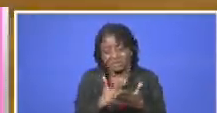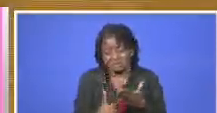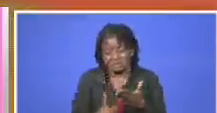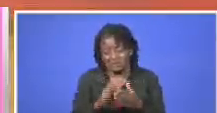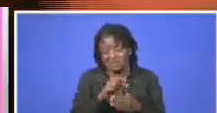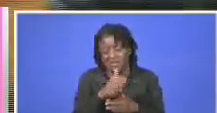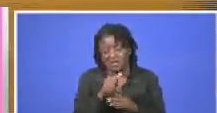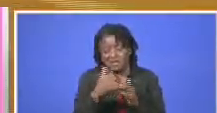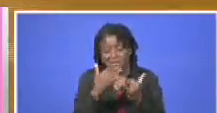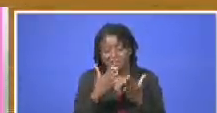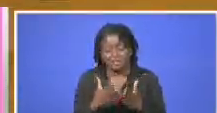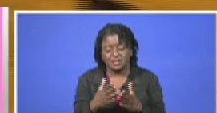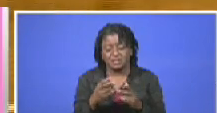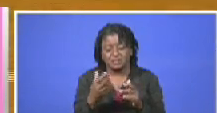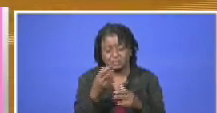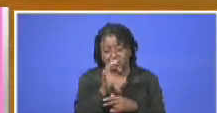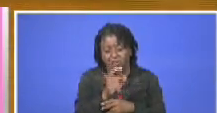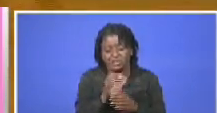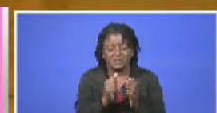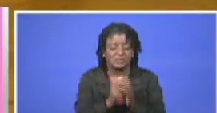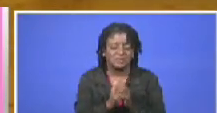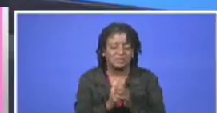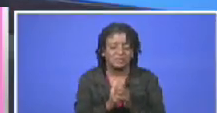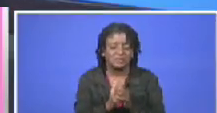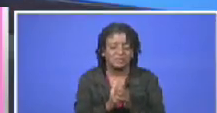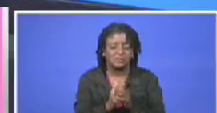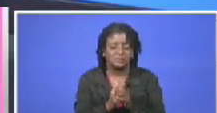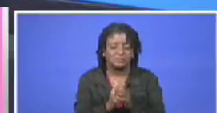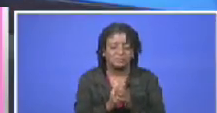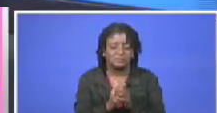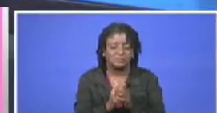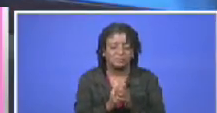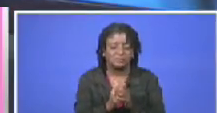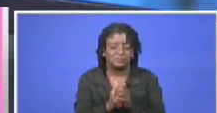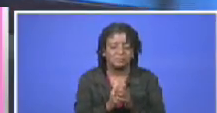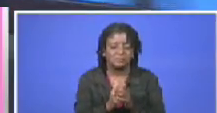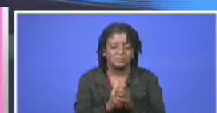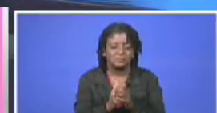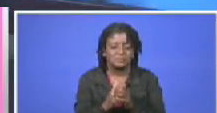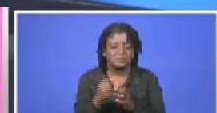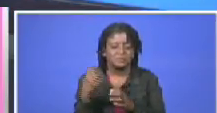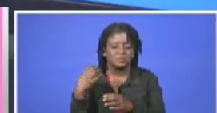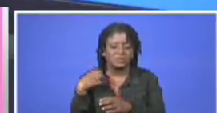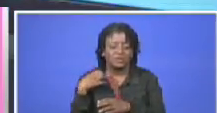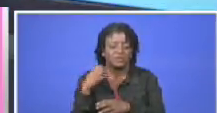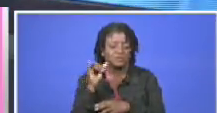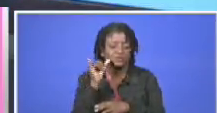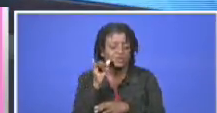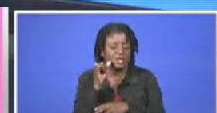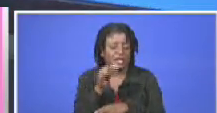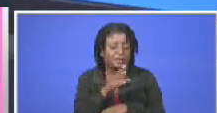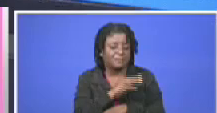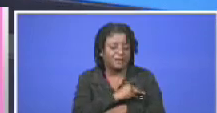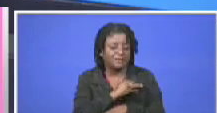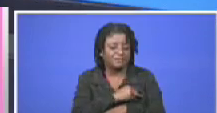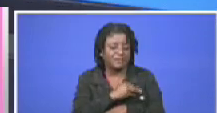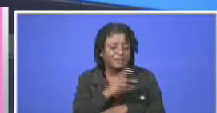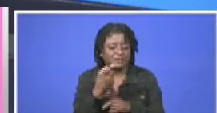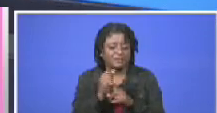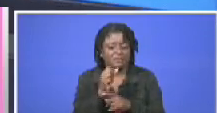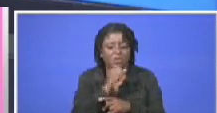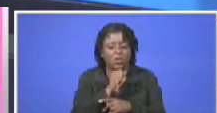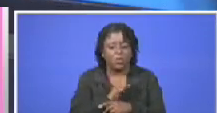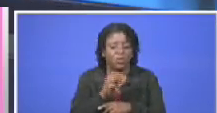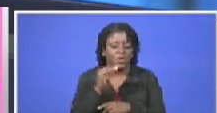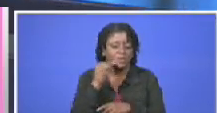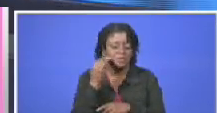Dion McPhee and Rashad Gardner put up 10 apiece. Coach Yolette McPhee-McQuinn and the Ole Miss Running Rebels continuing to get ready for